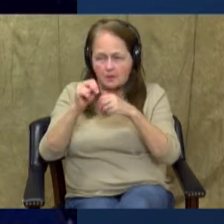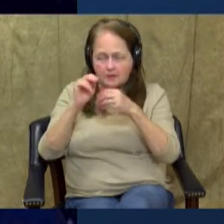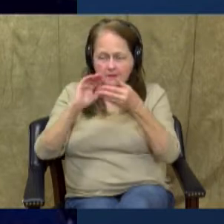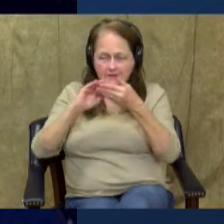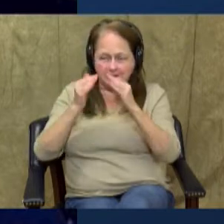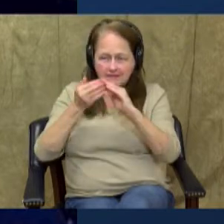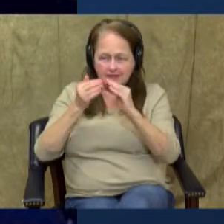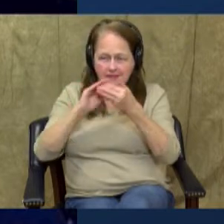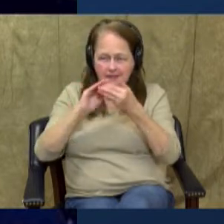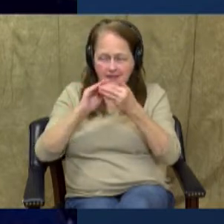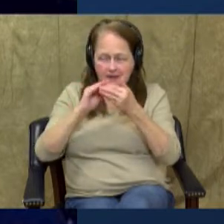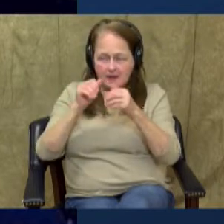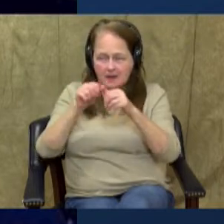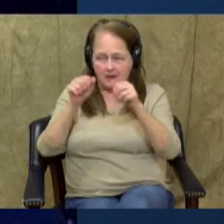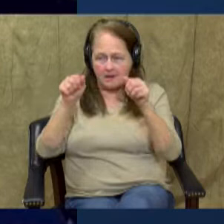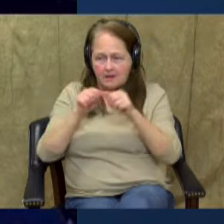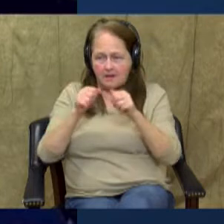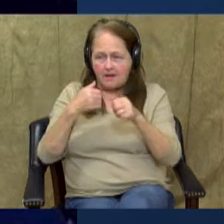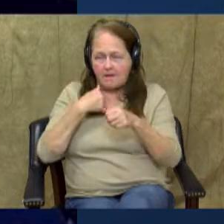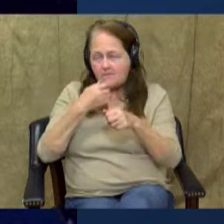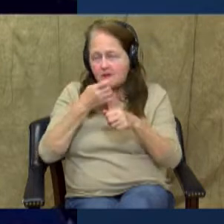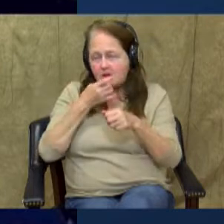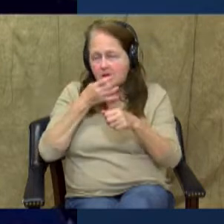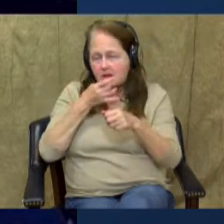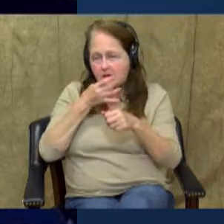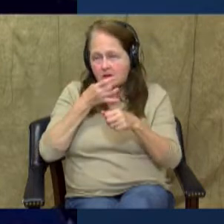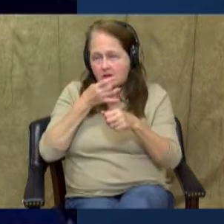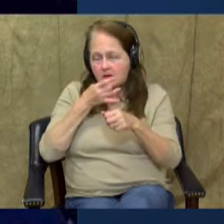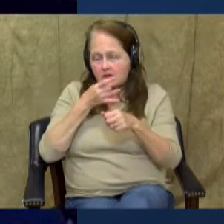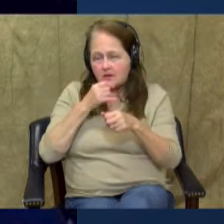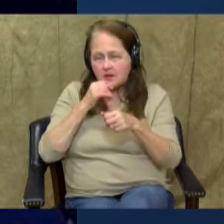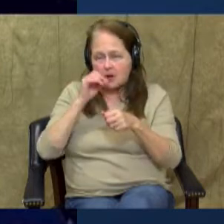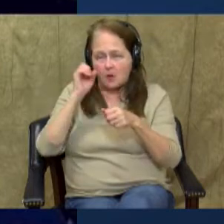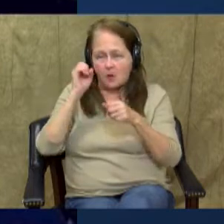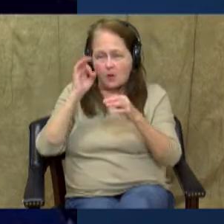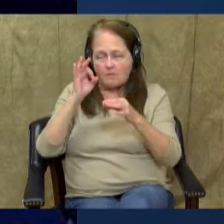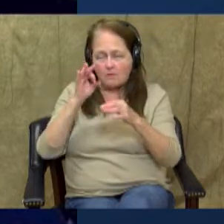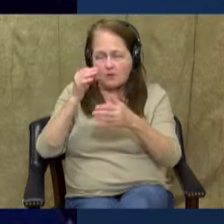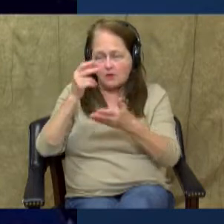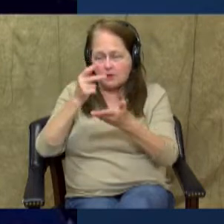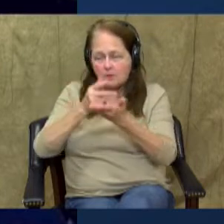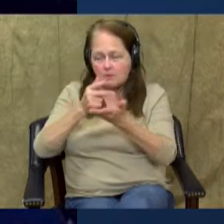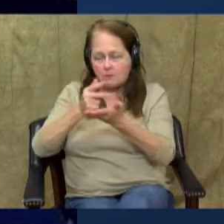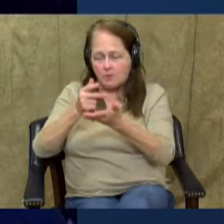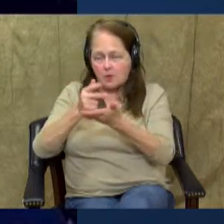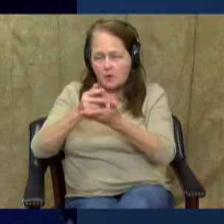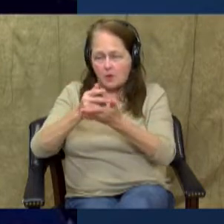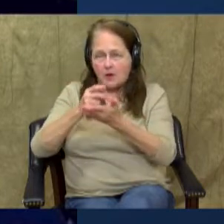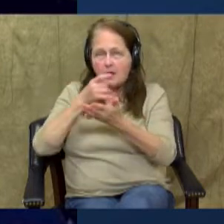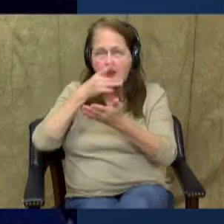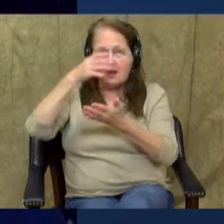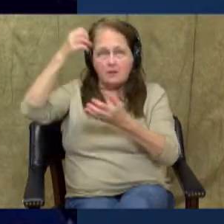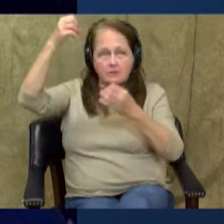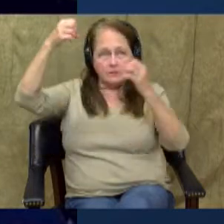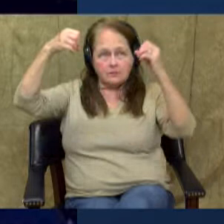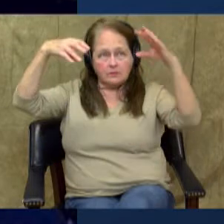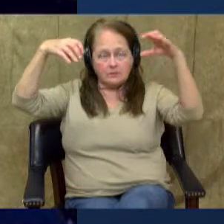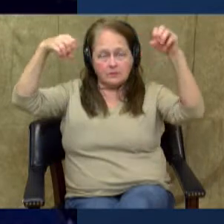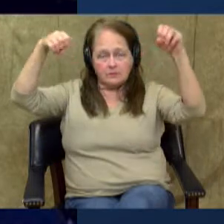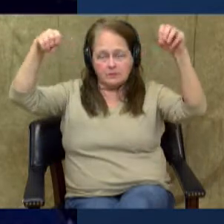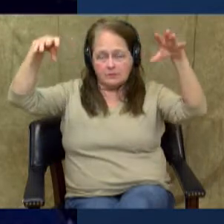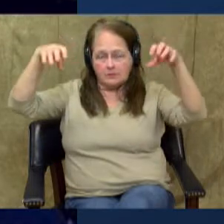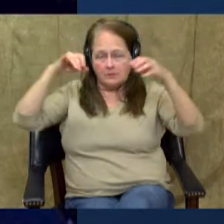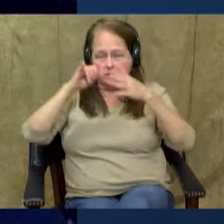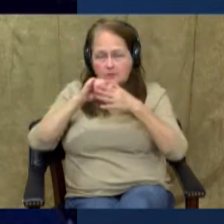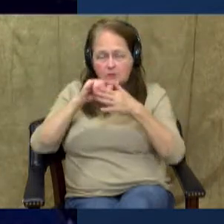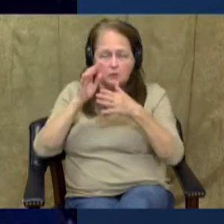city area that has lights that don't turn off at night, parking lots, street lights, factory lights and things, you would expect